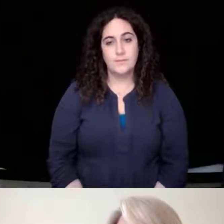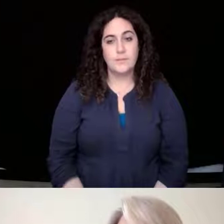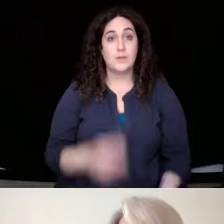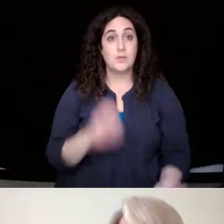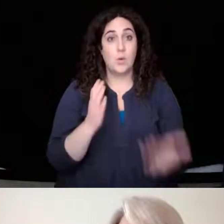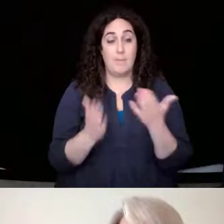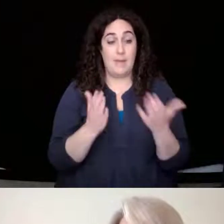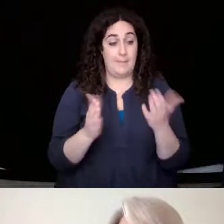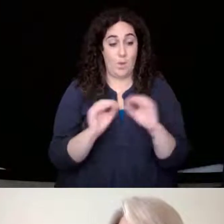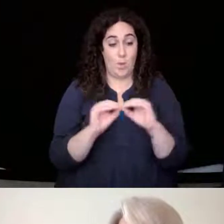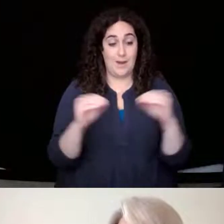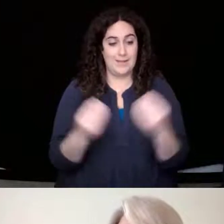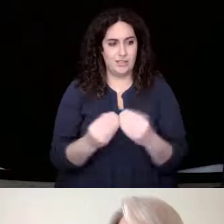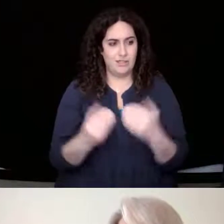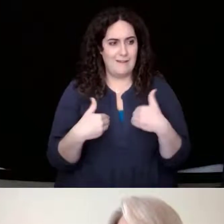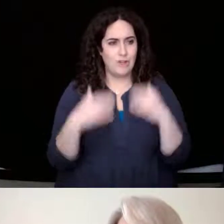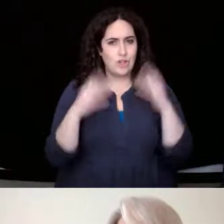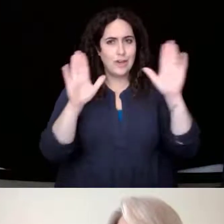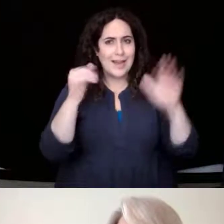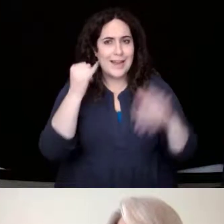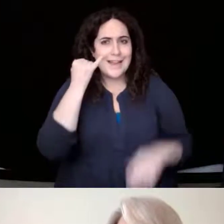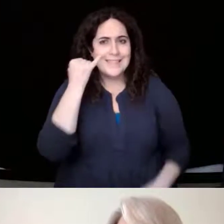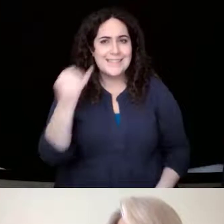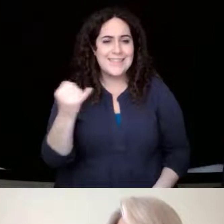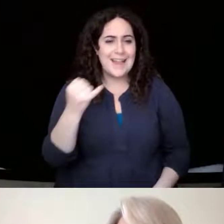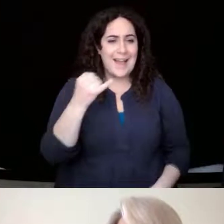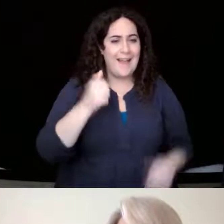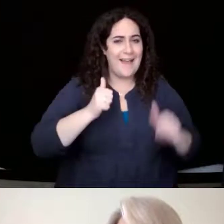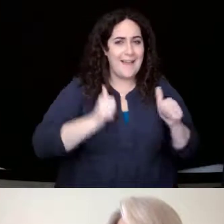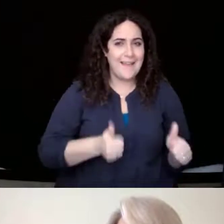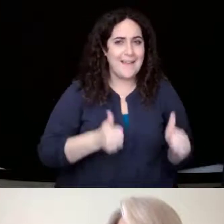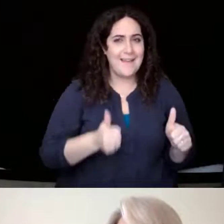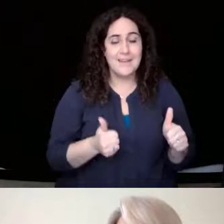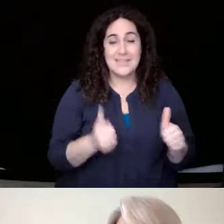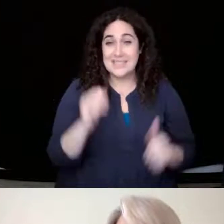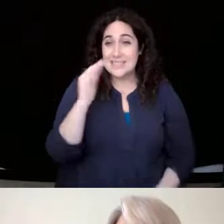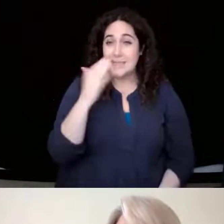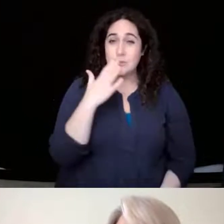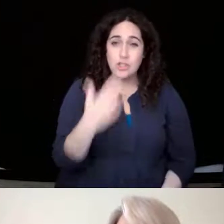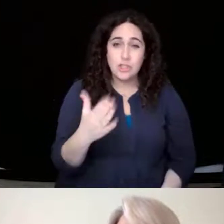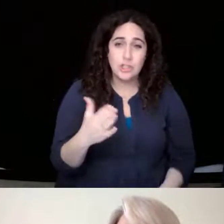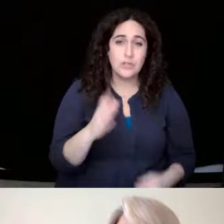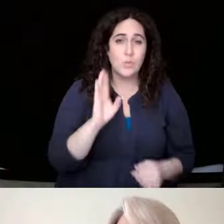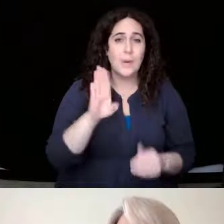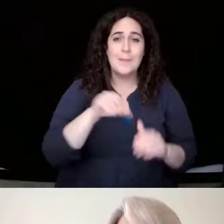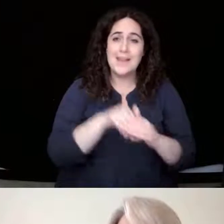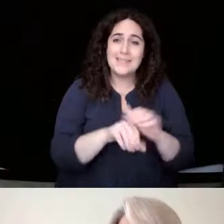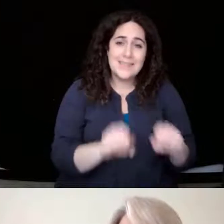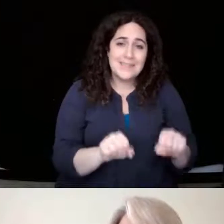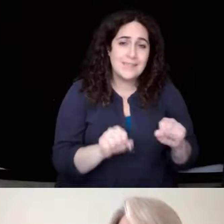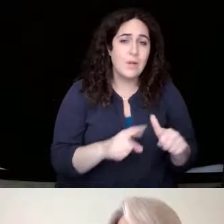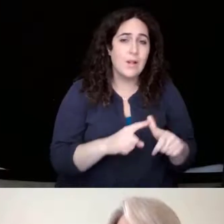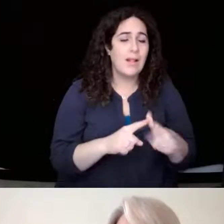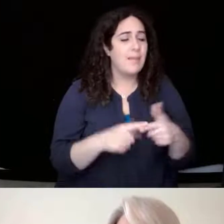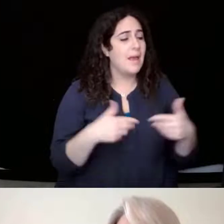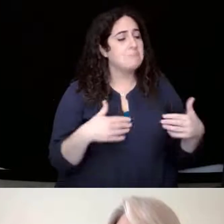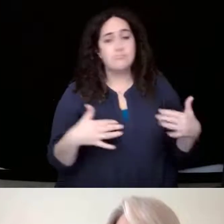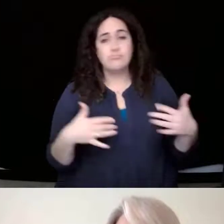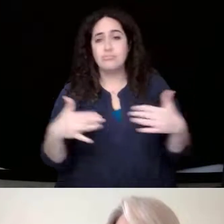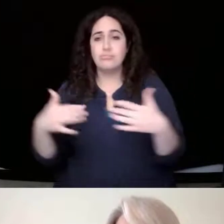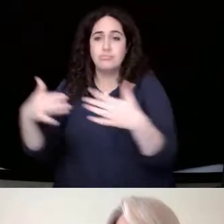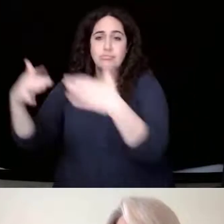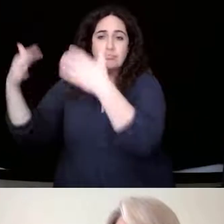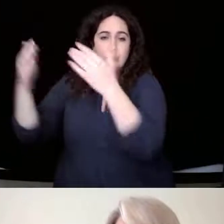idea and they think it's a great idea, and in practice or in principle it kind of seems like it is, but then they just go off and they build the